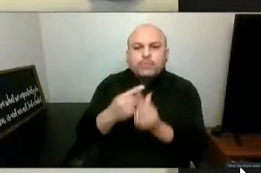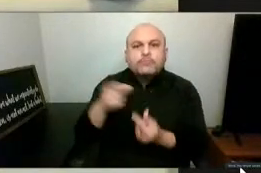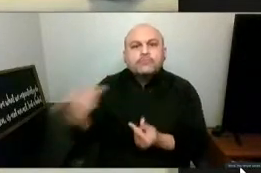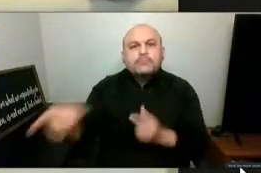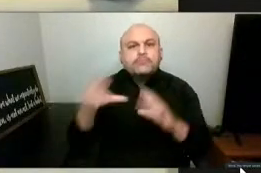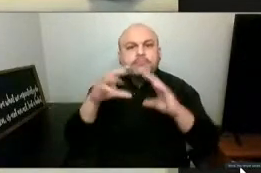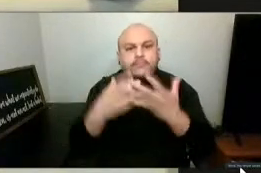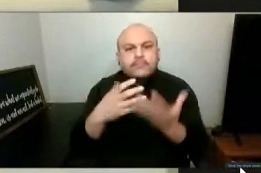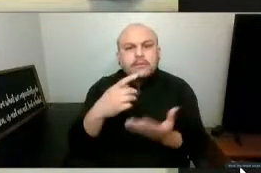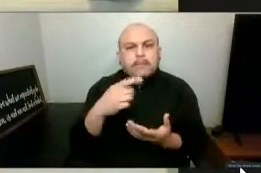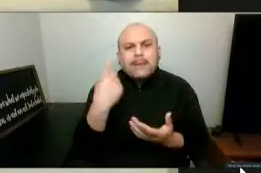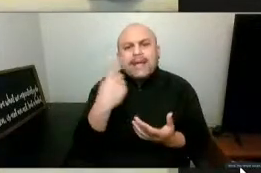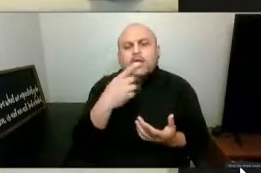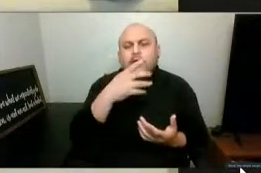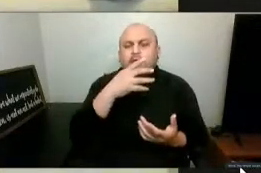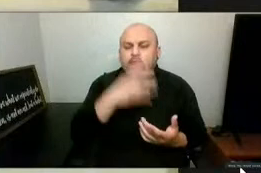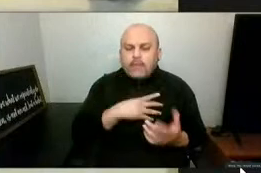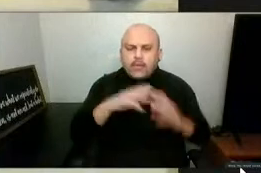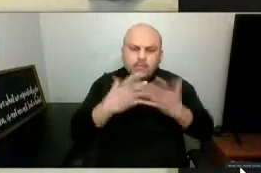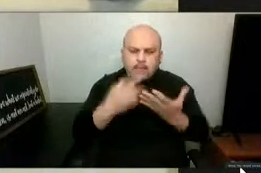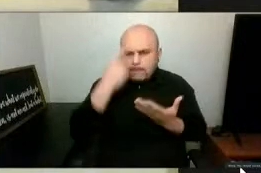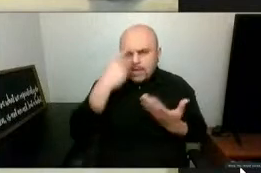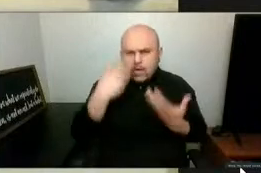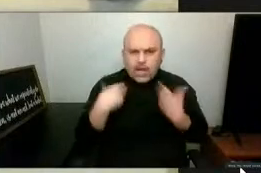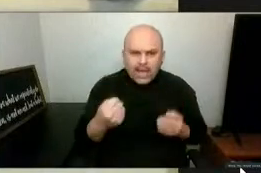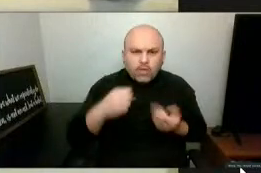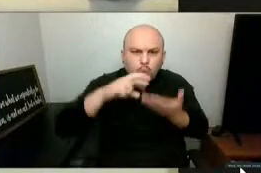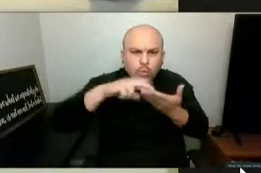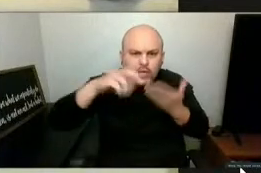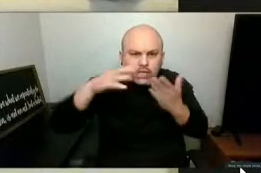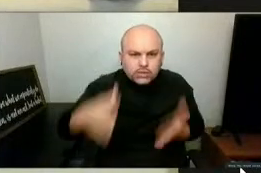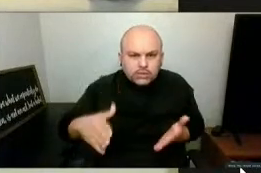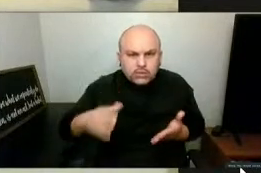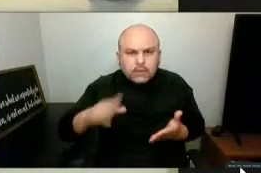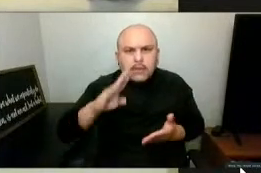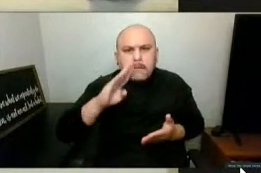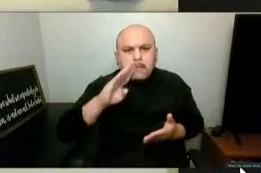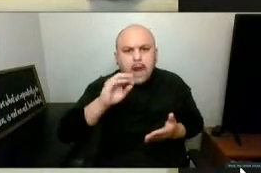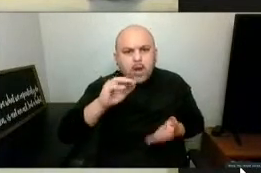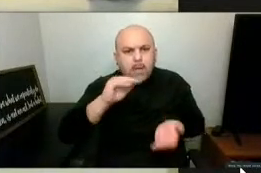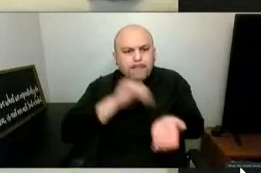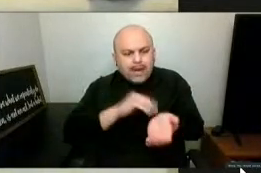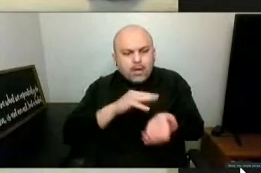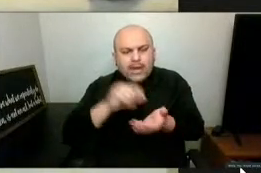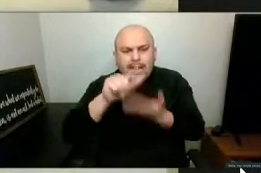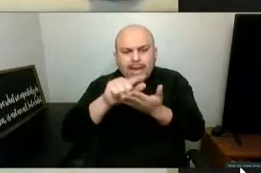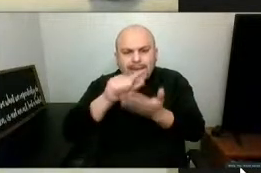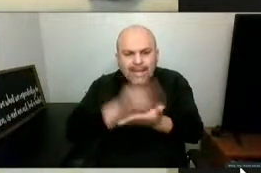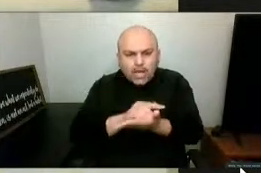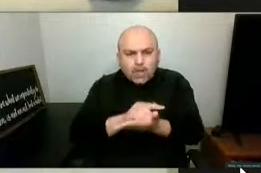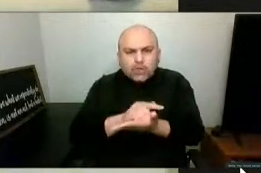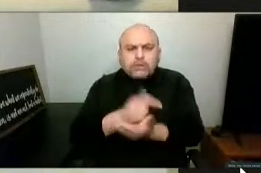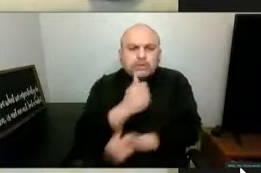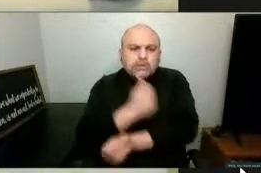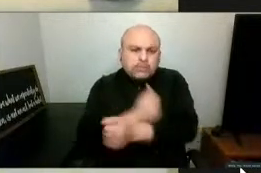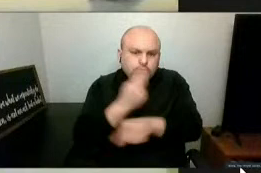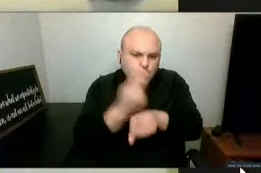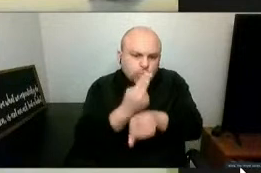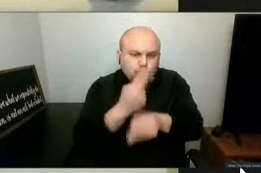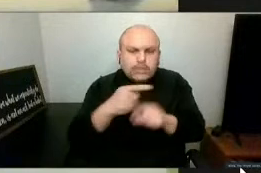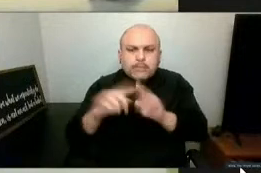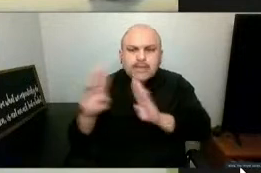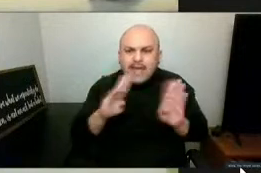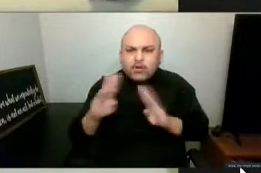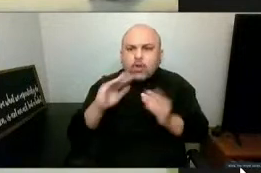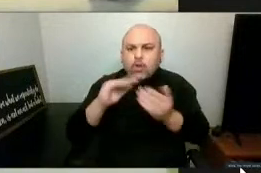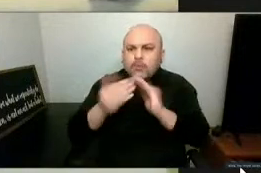health, mental health, research, biomedical, legal, substance use, behavioral, and community engagement strategists.